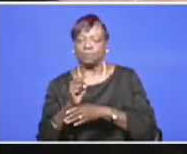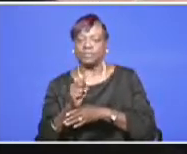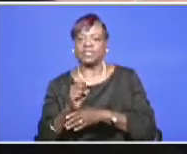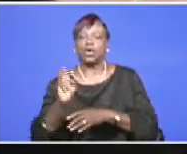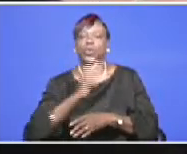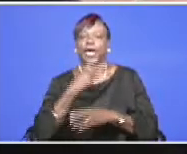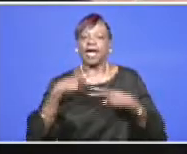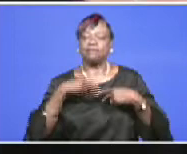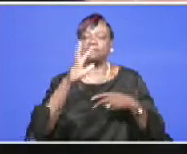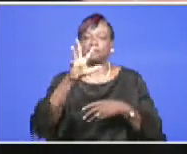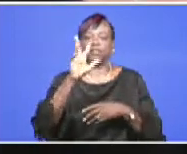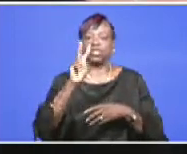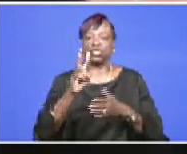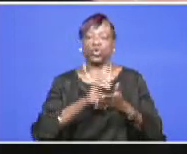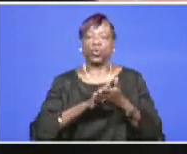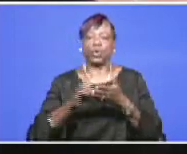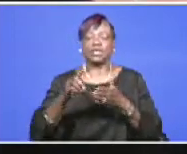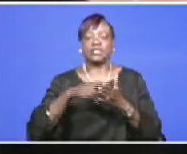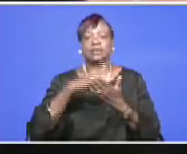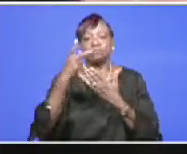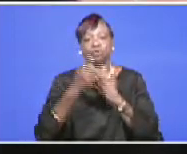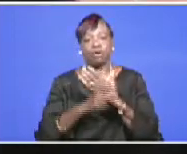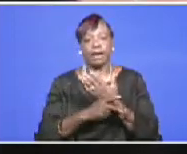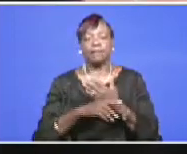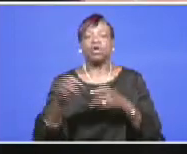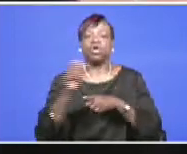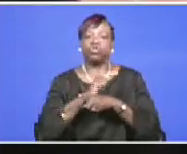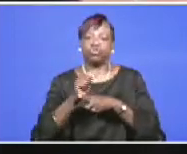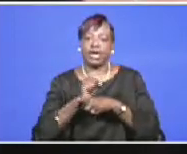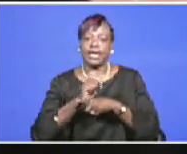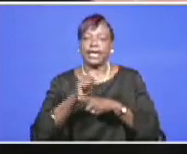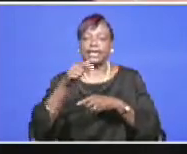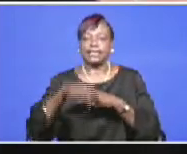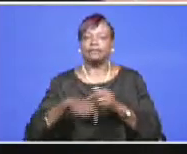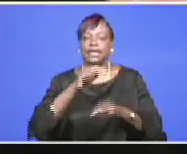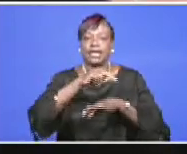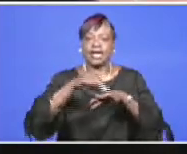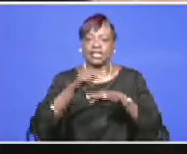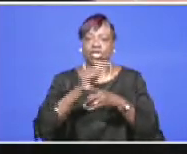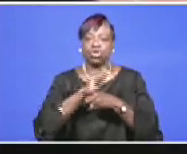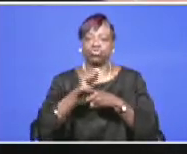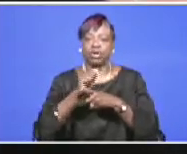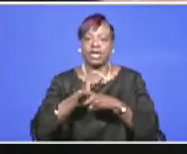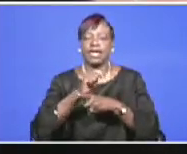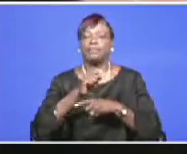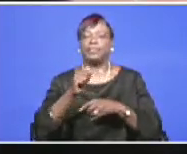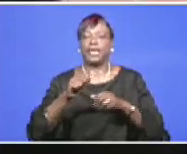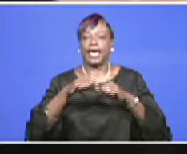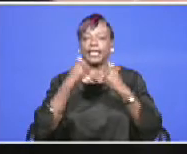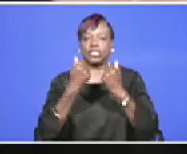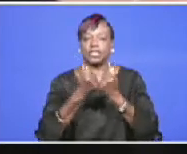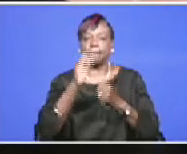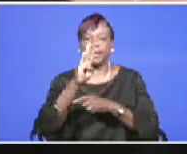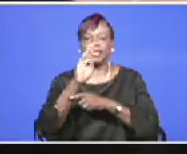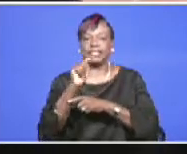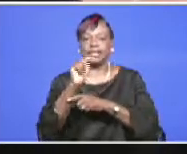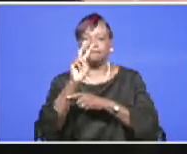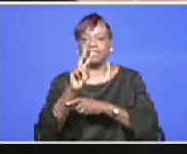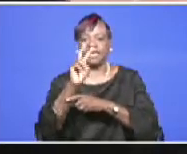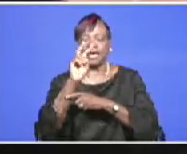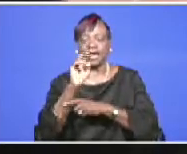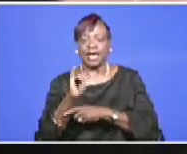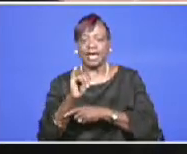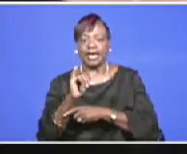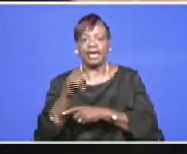also available. We have training down to the National Training Agency, the BTVI. The government is going to be making a subvention